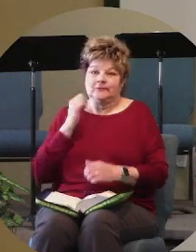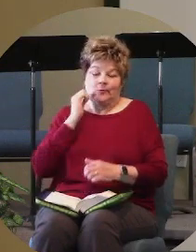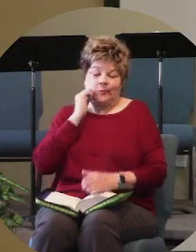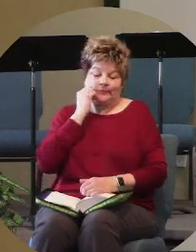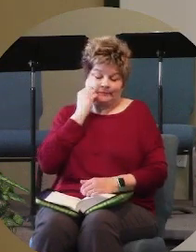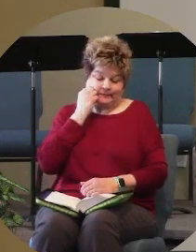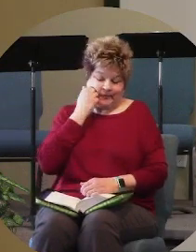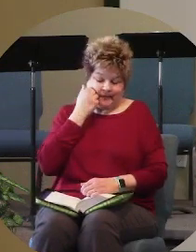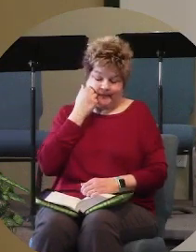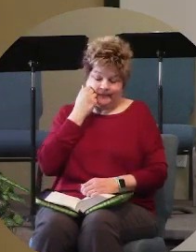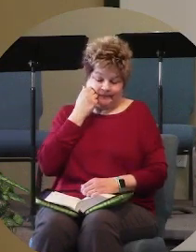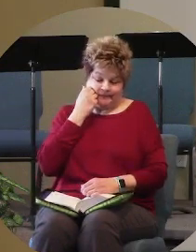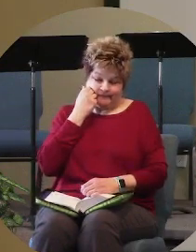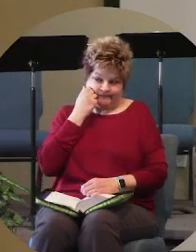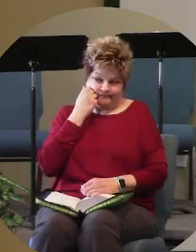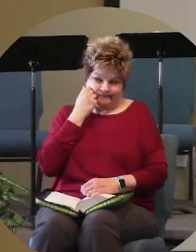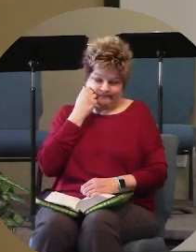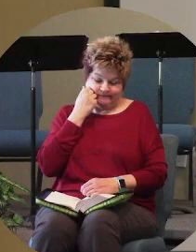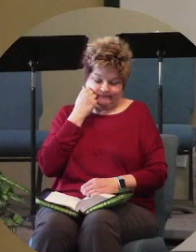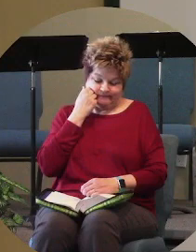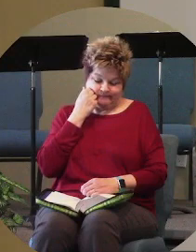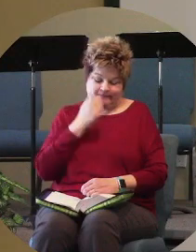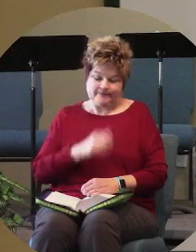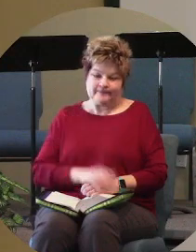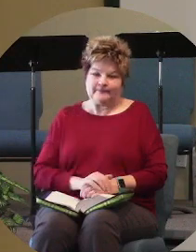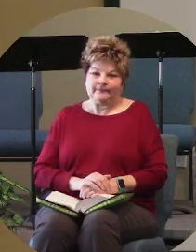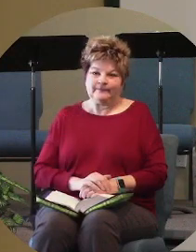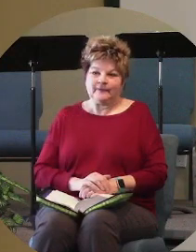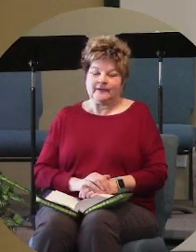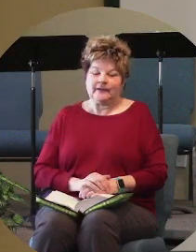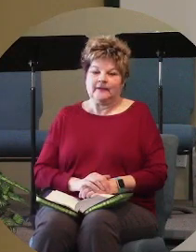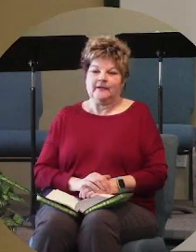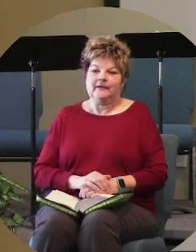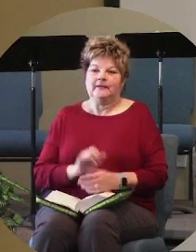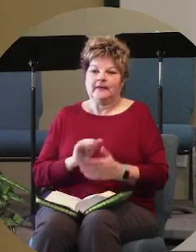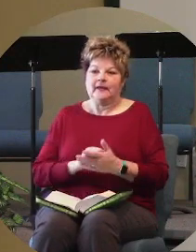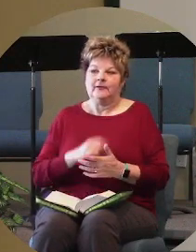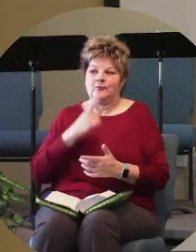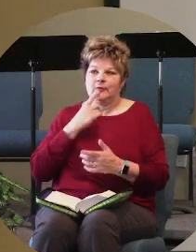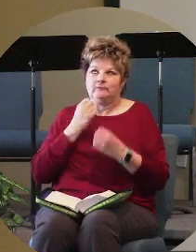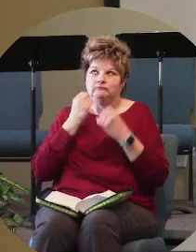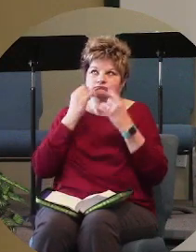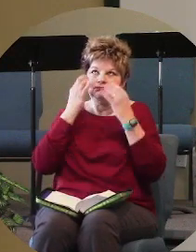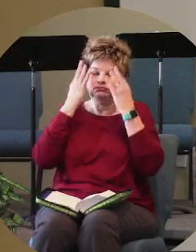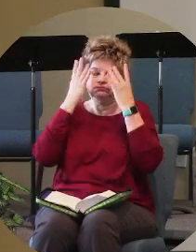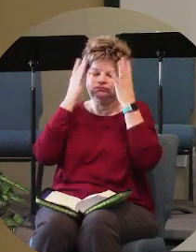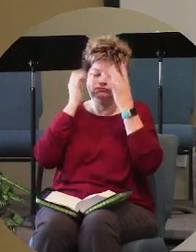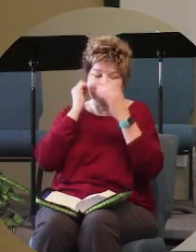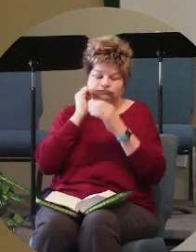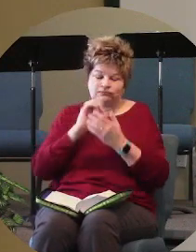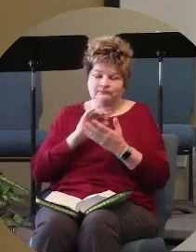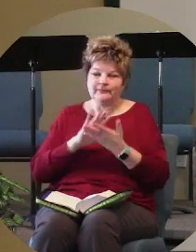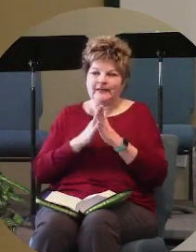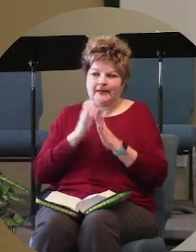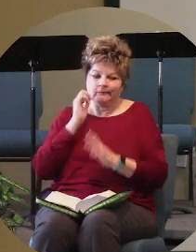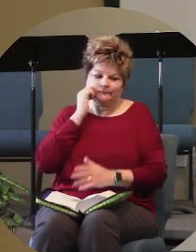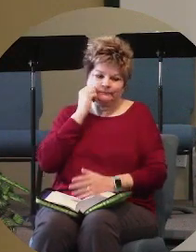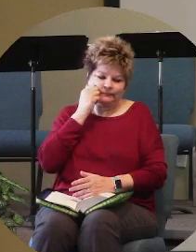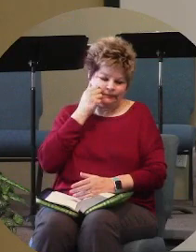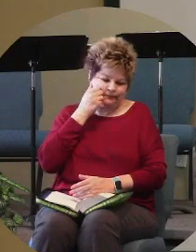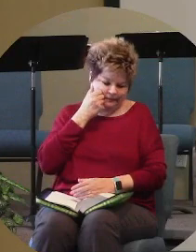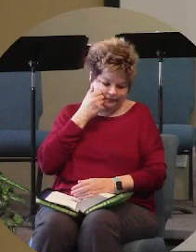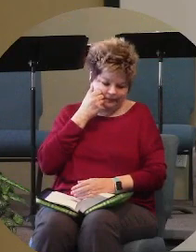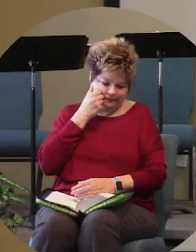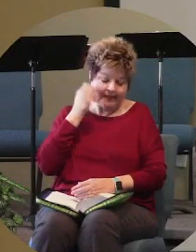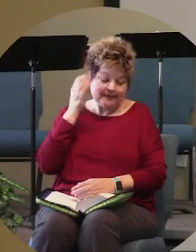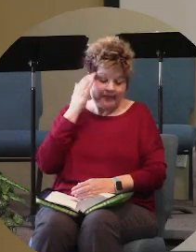embarrassed. And that embarrassment turned to shame because I knew that